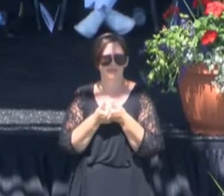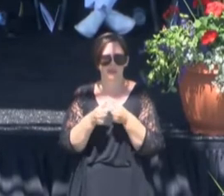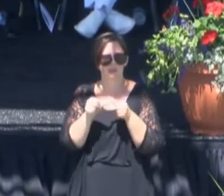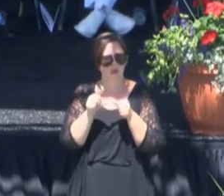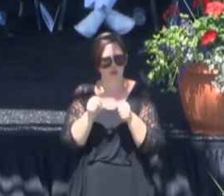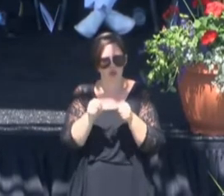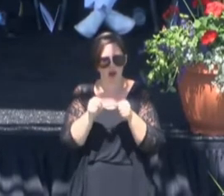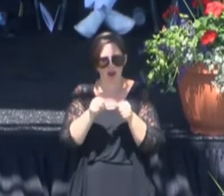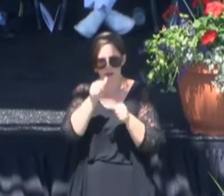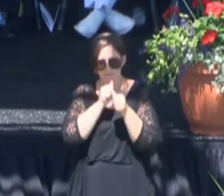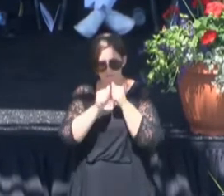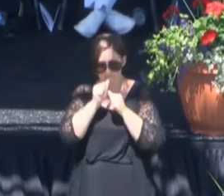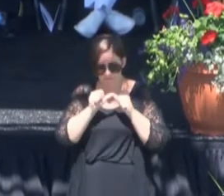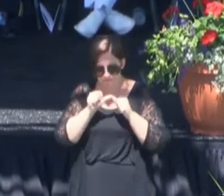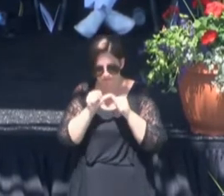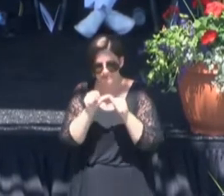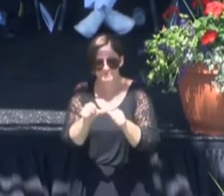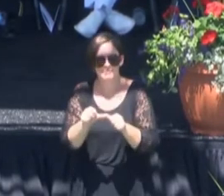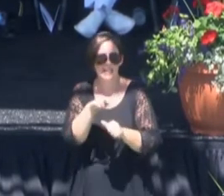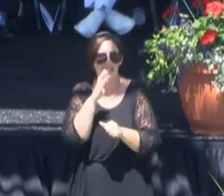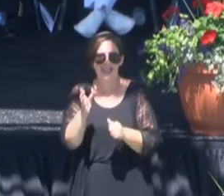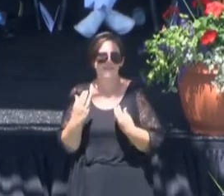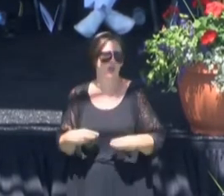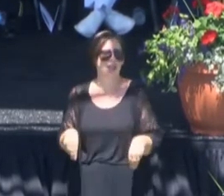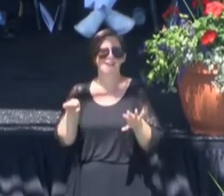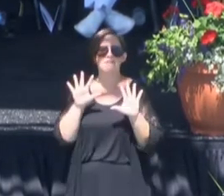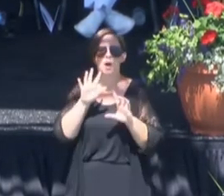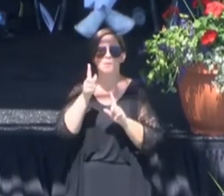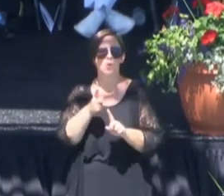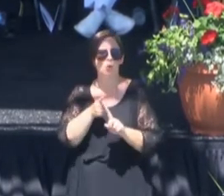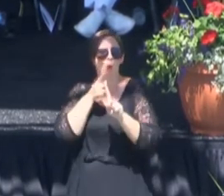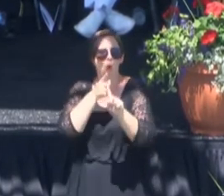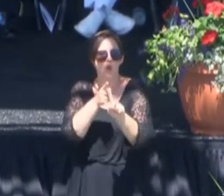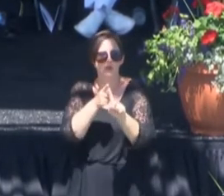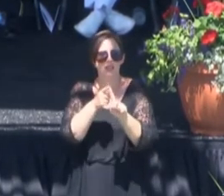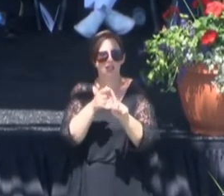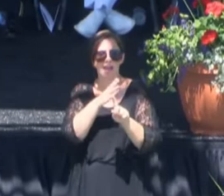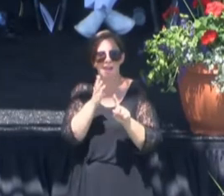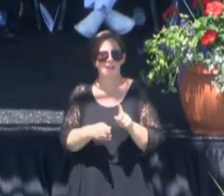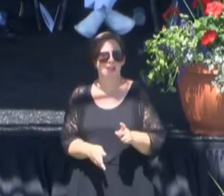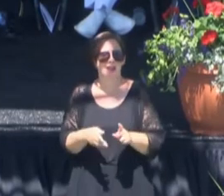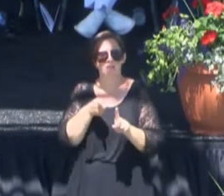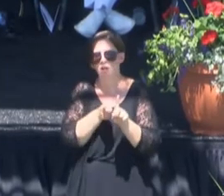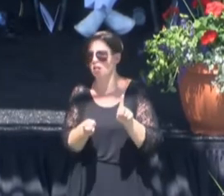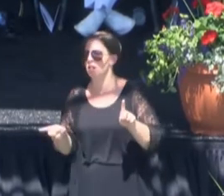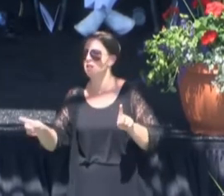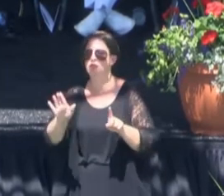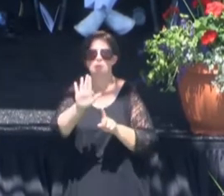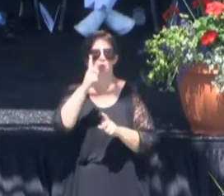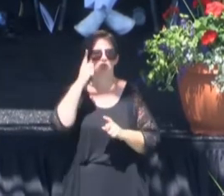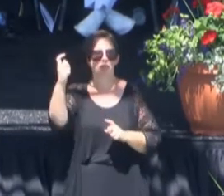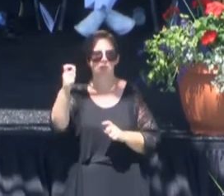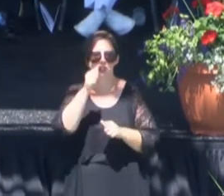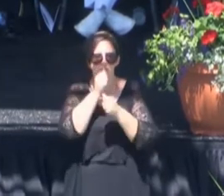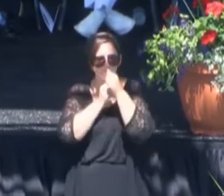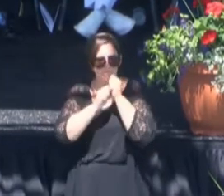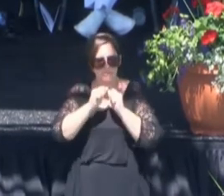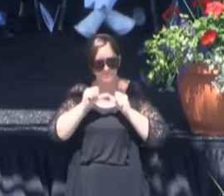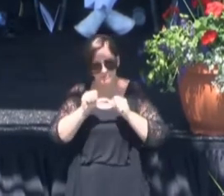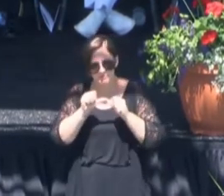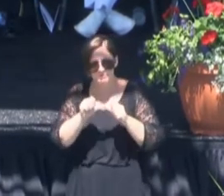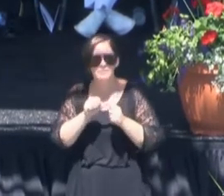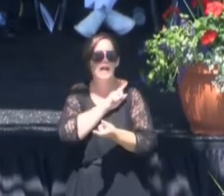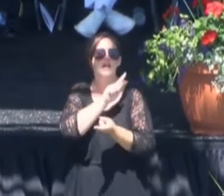she goes. Never give up your goals and never deter from your dreams. Persevere and continue till